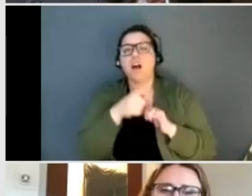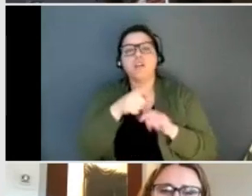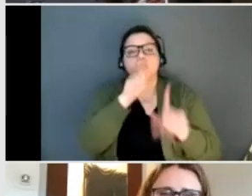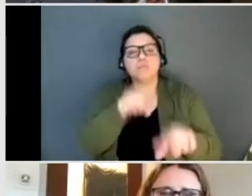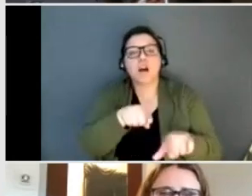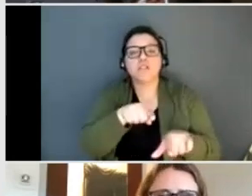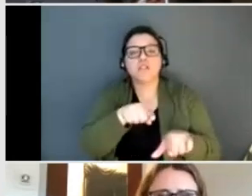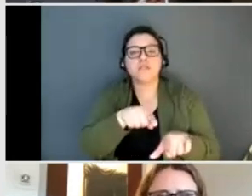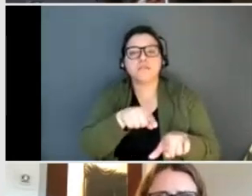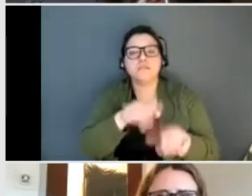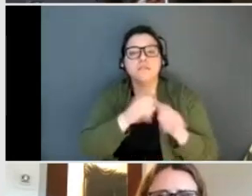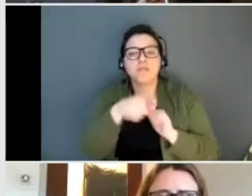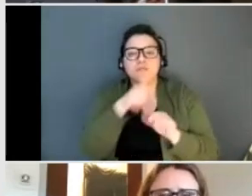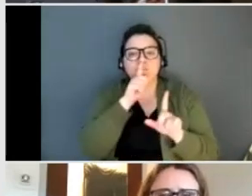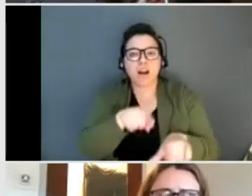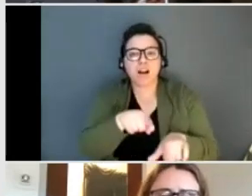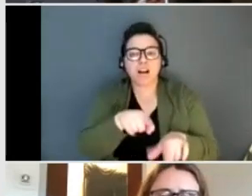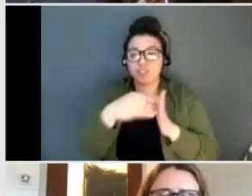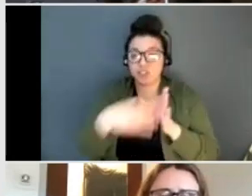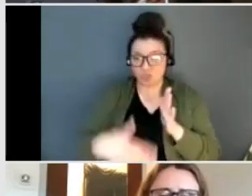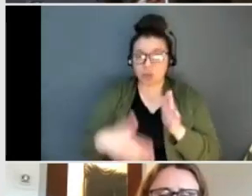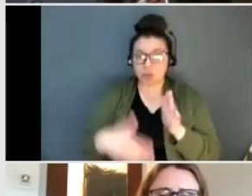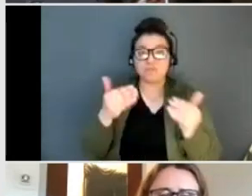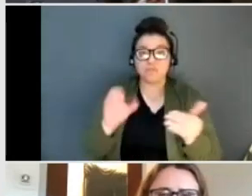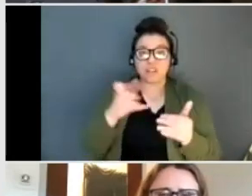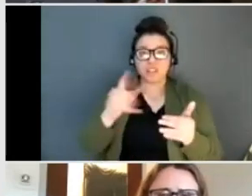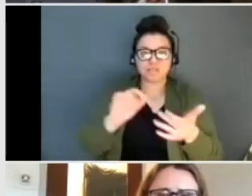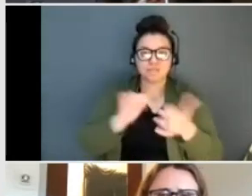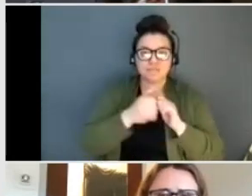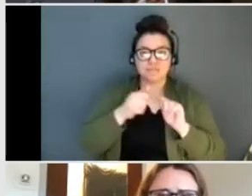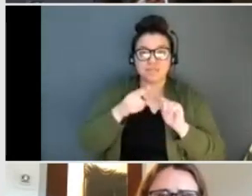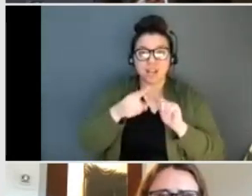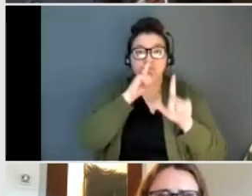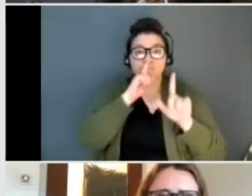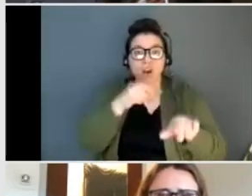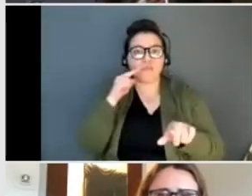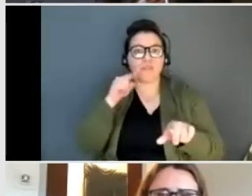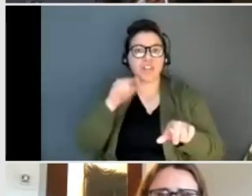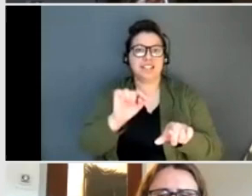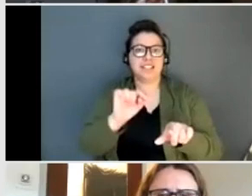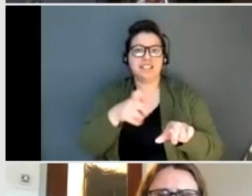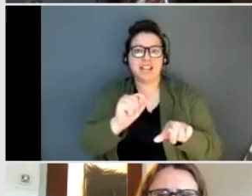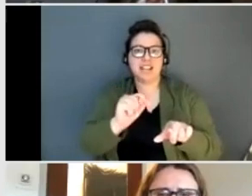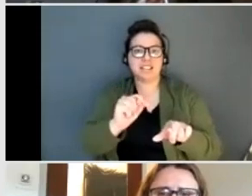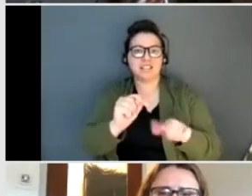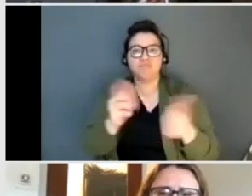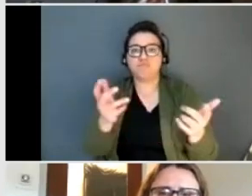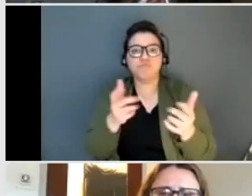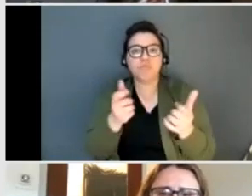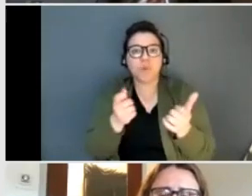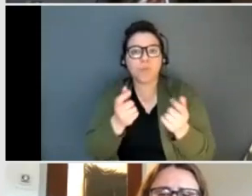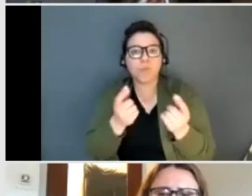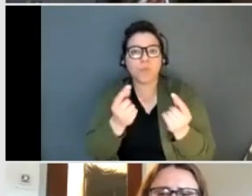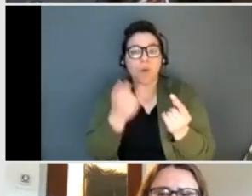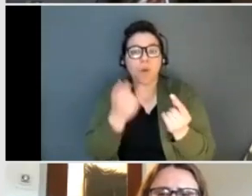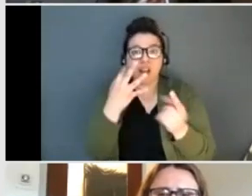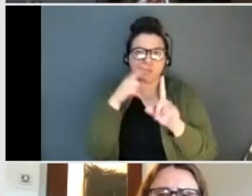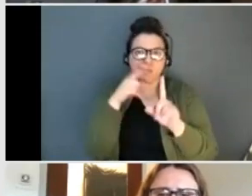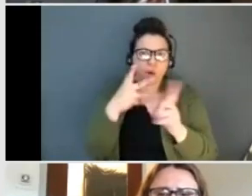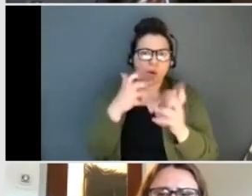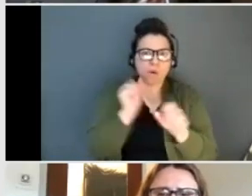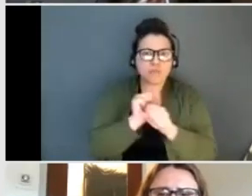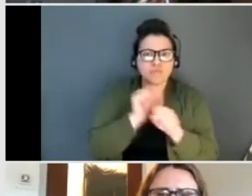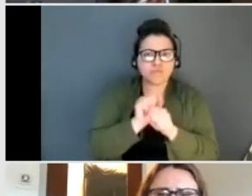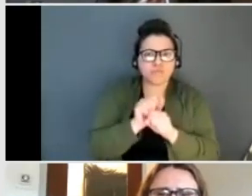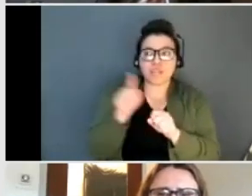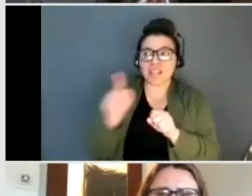see some students in the chat? How would you respond to this text message? If you're going after that job, they don't know you